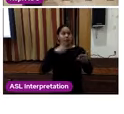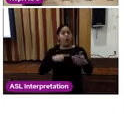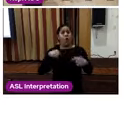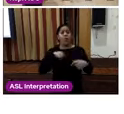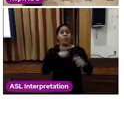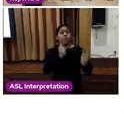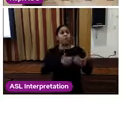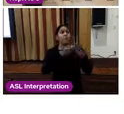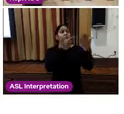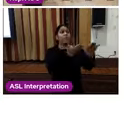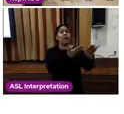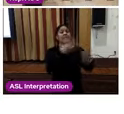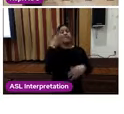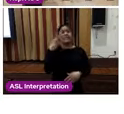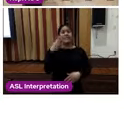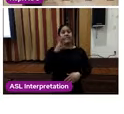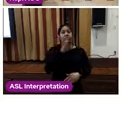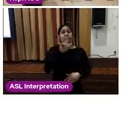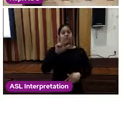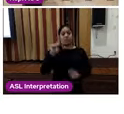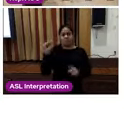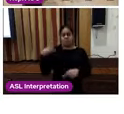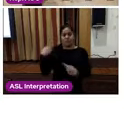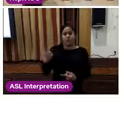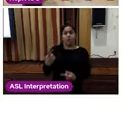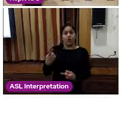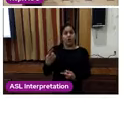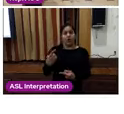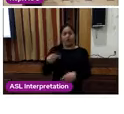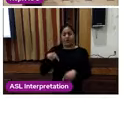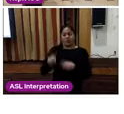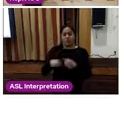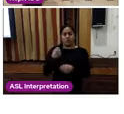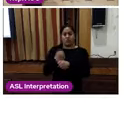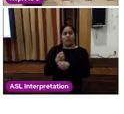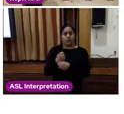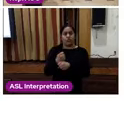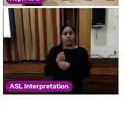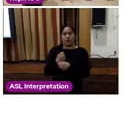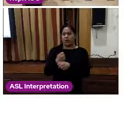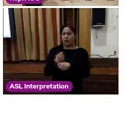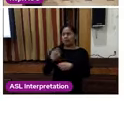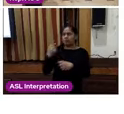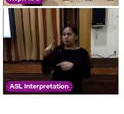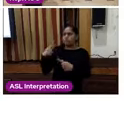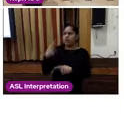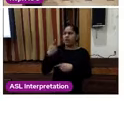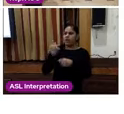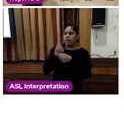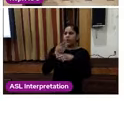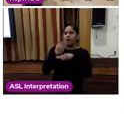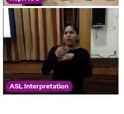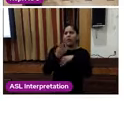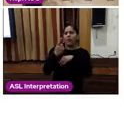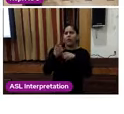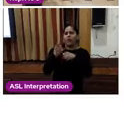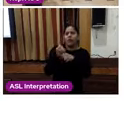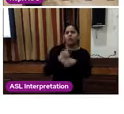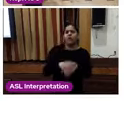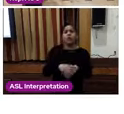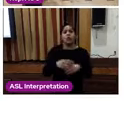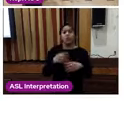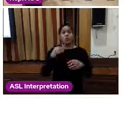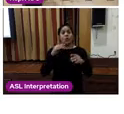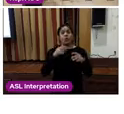amendments just in this term to date. We're just a year into this term, a little over a year. And the House has passed four of our